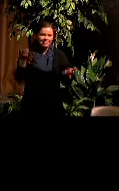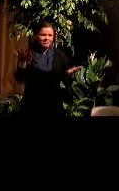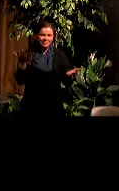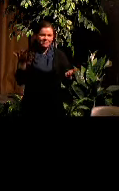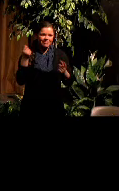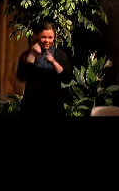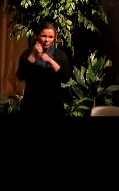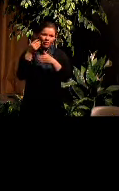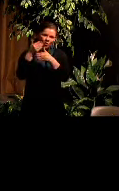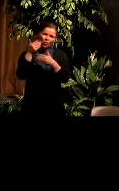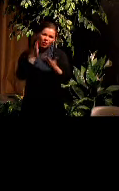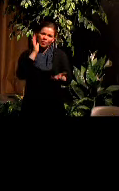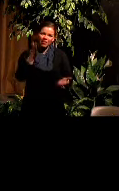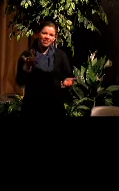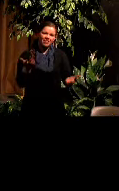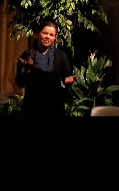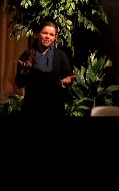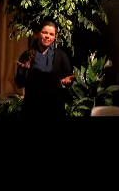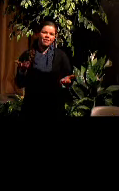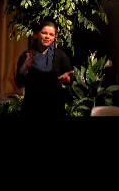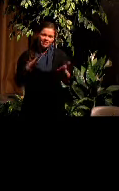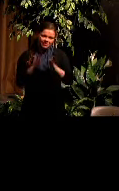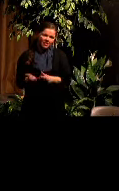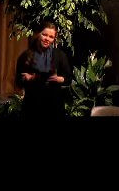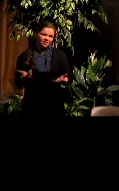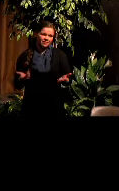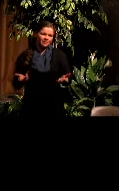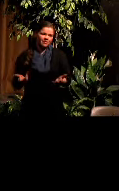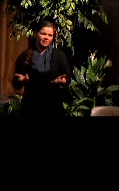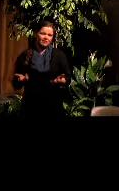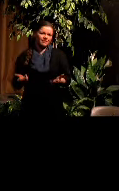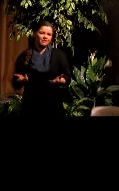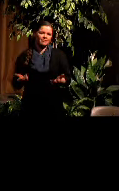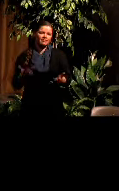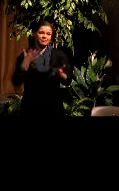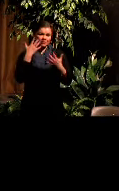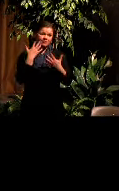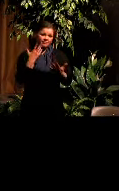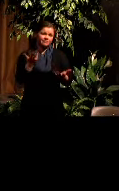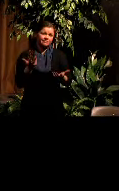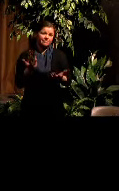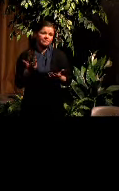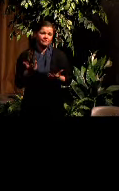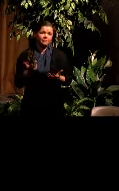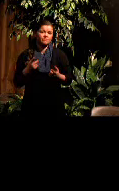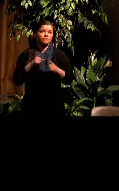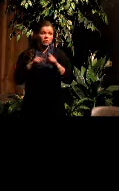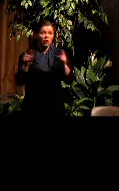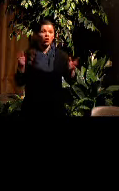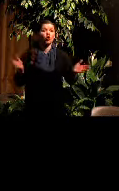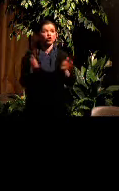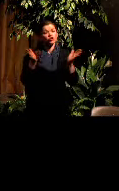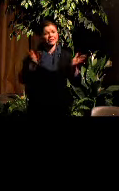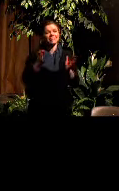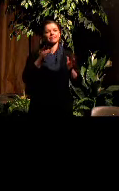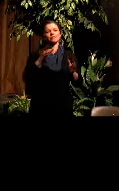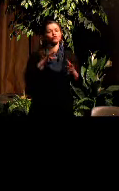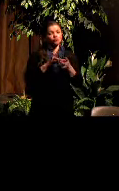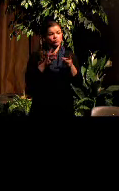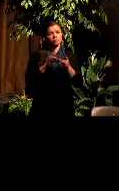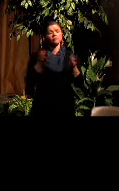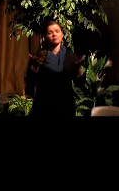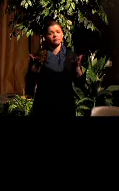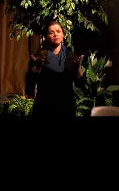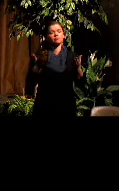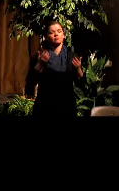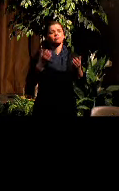those buildings and die. So it's unfortunate, but the encouraging news is that some